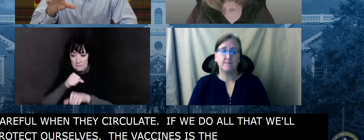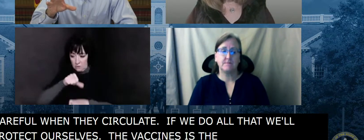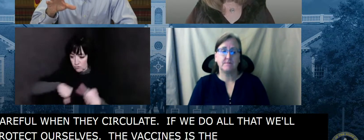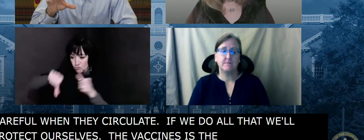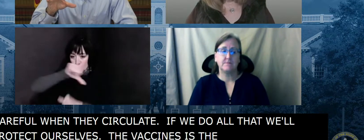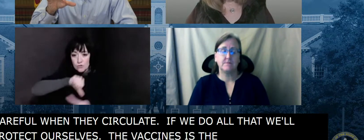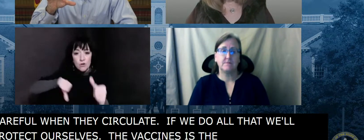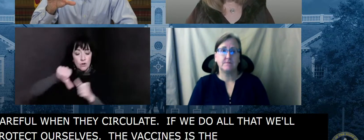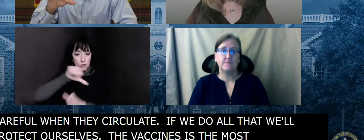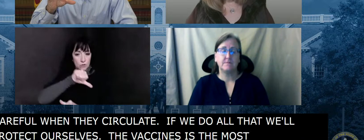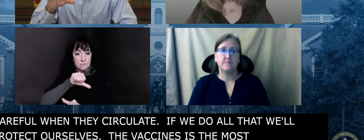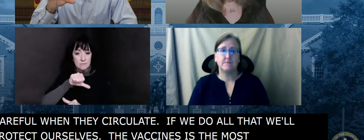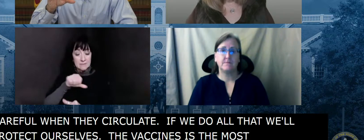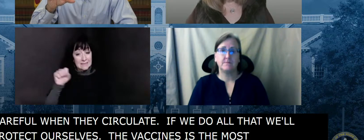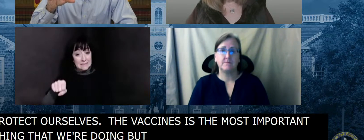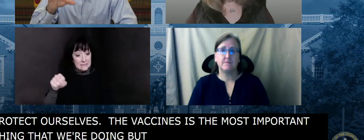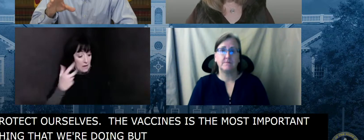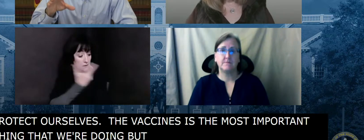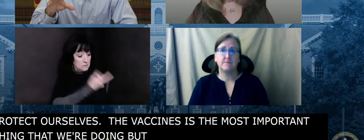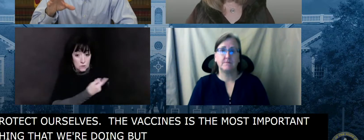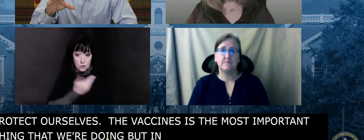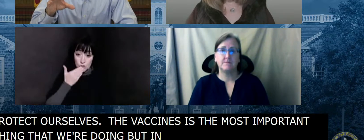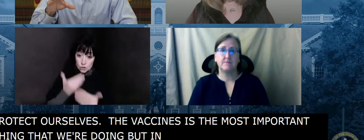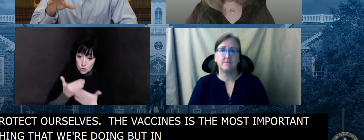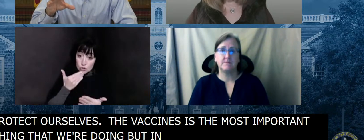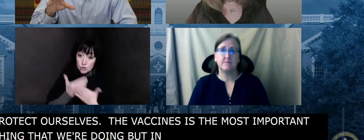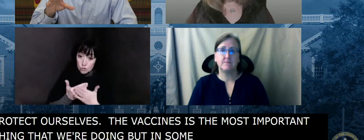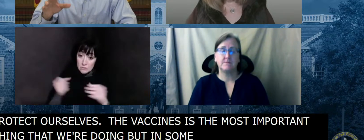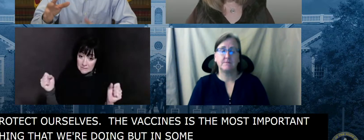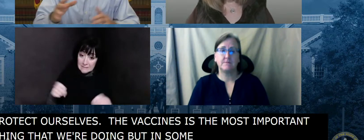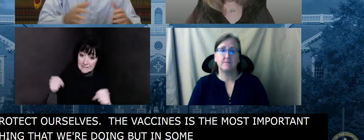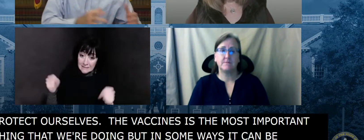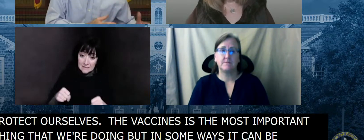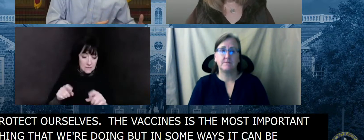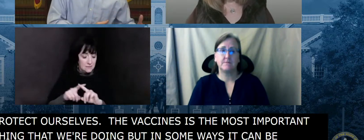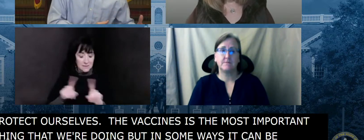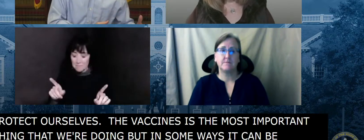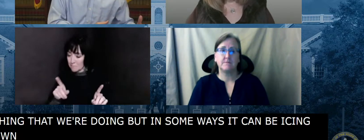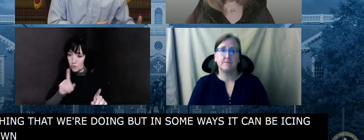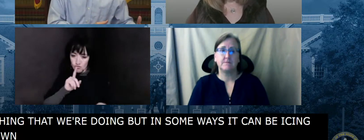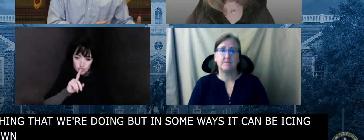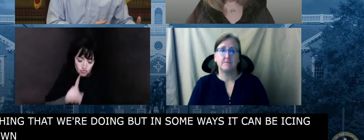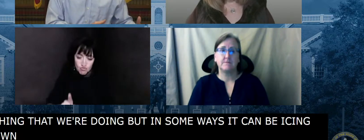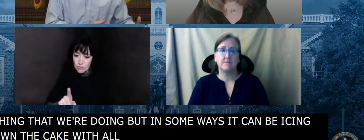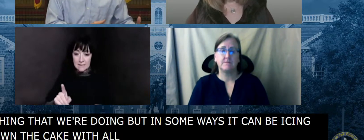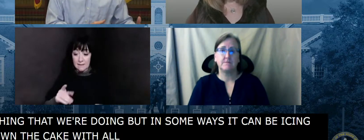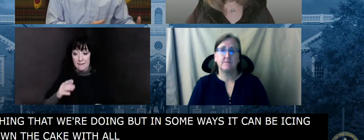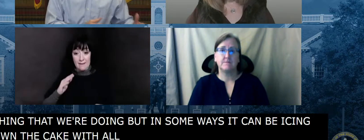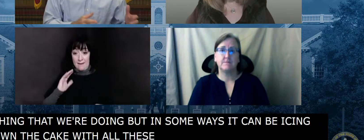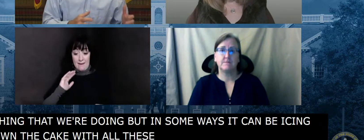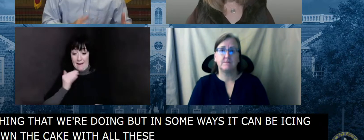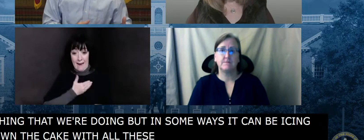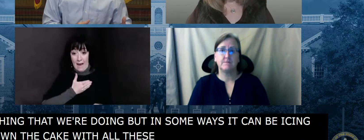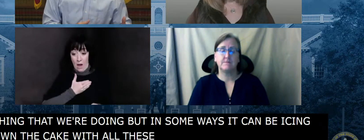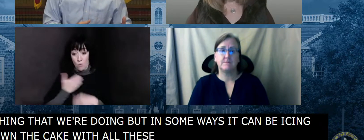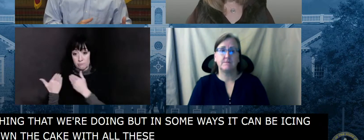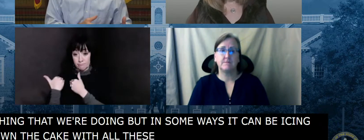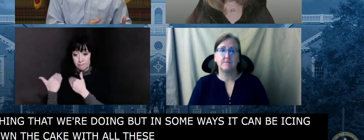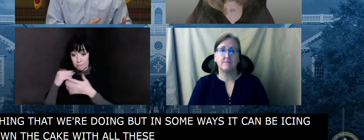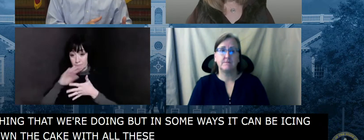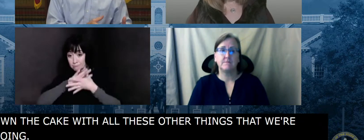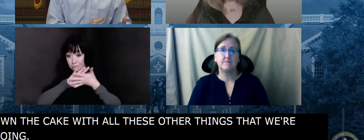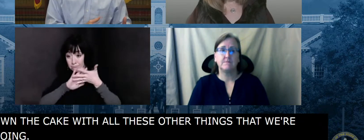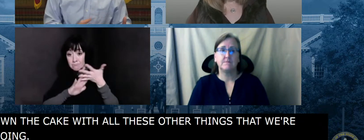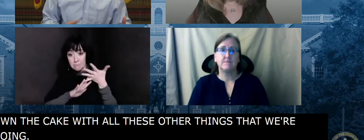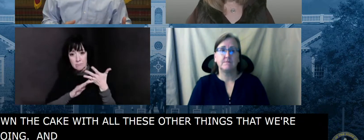that we're doing, but in some ways it can be icing on the cake with all these other things that we're doing. And the fact of the matter